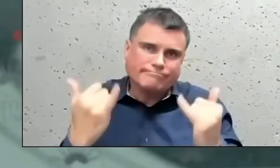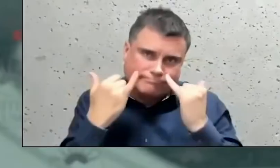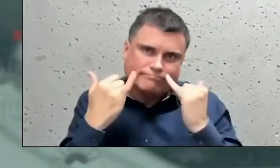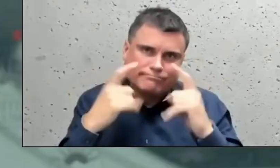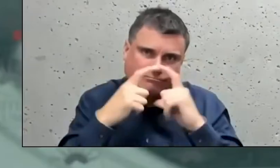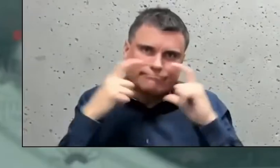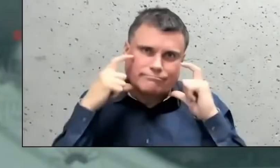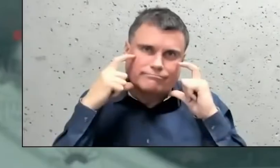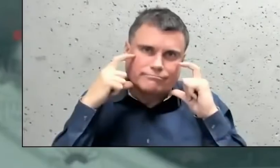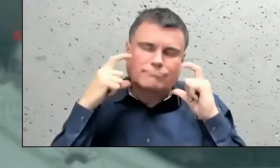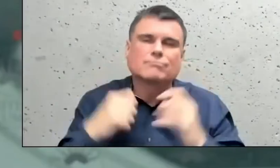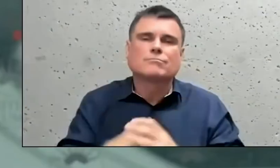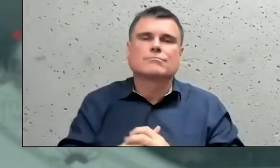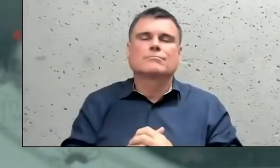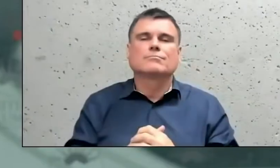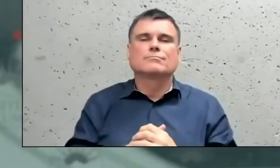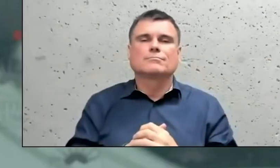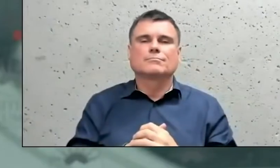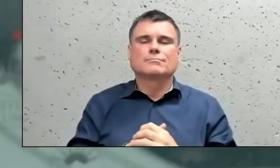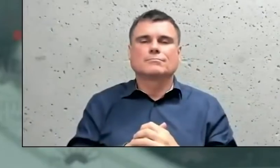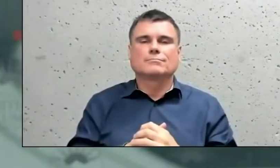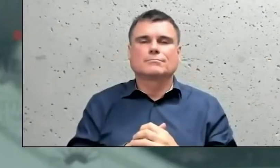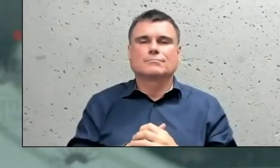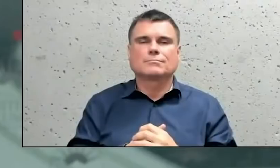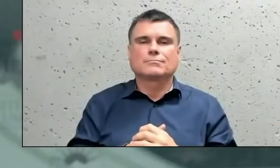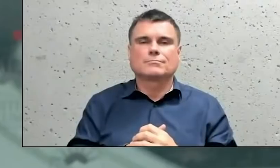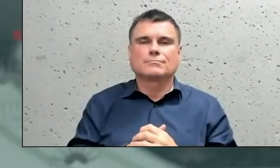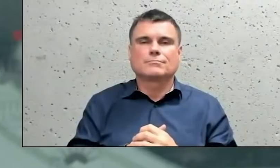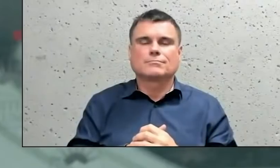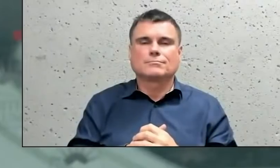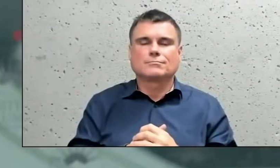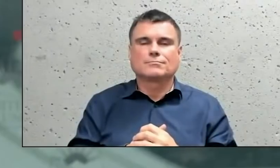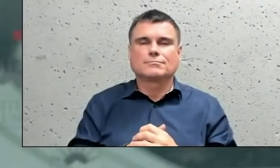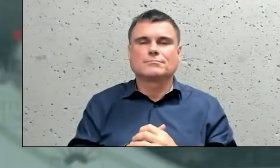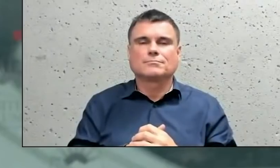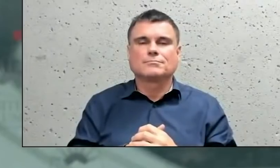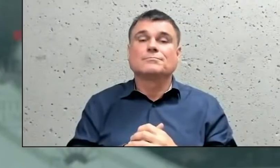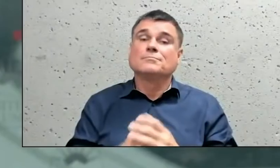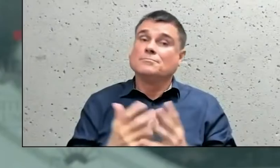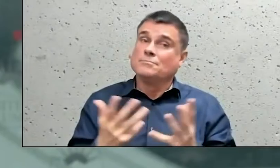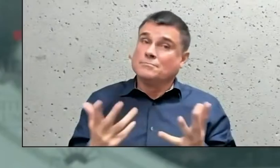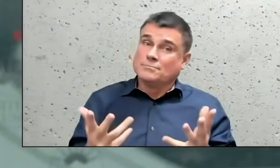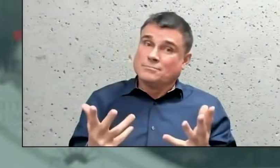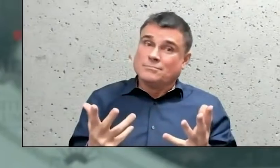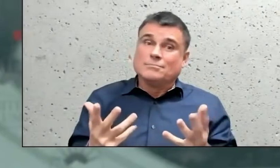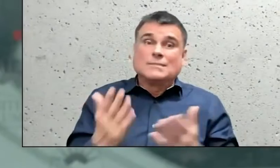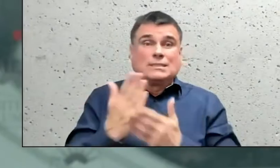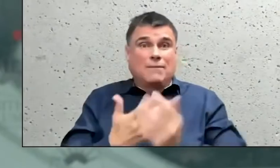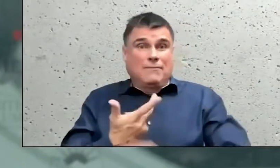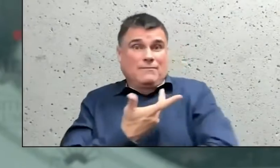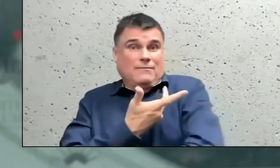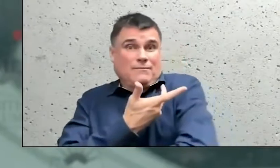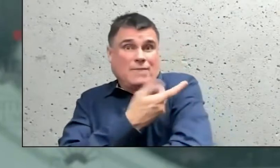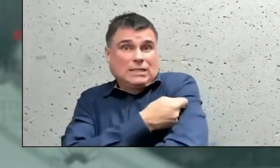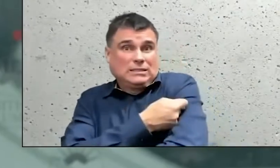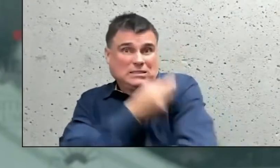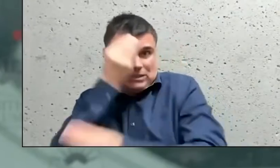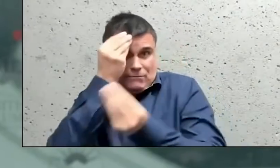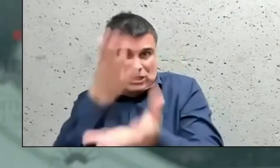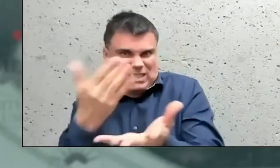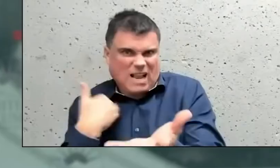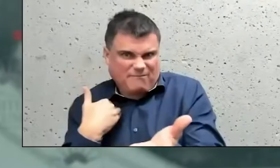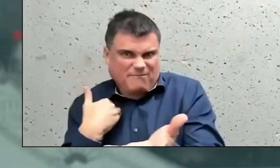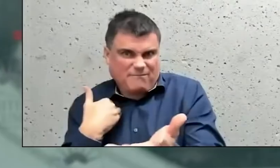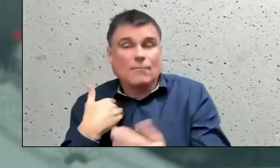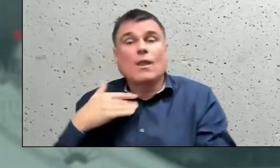I do want to also talk about a little bit of news we have about vaccines. We have been confirmed by the federal government that